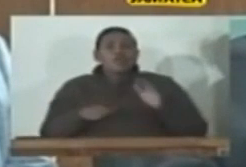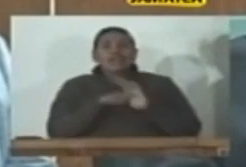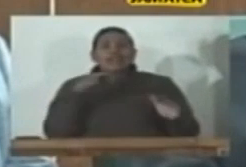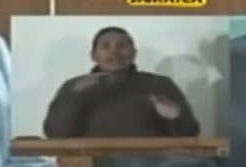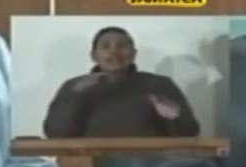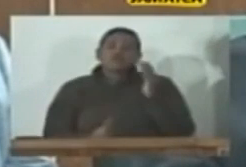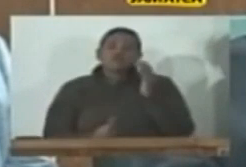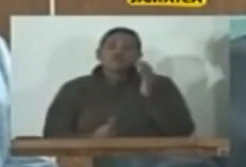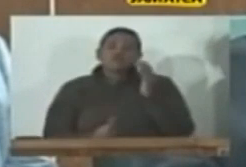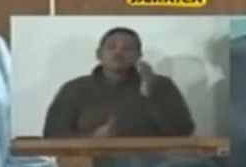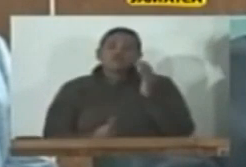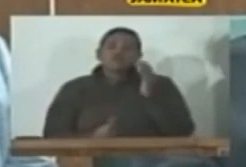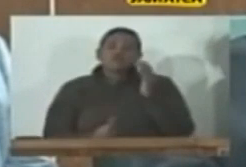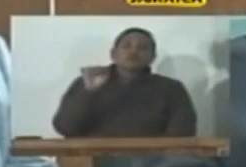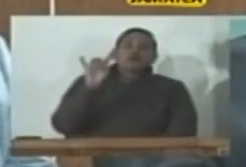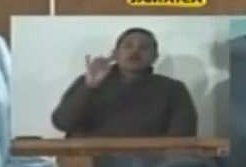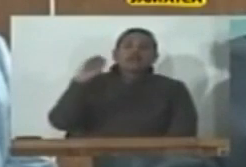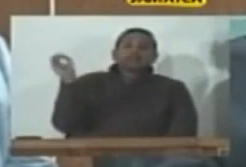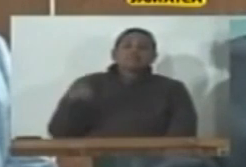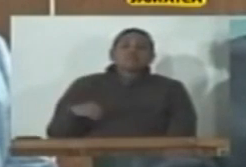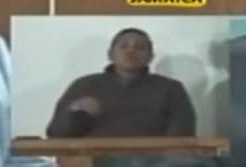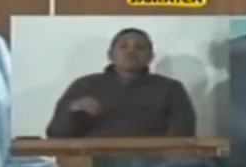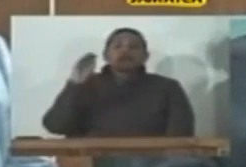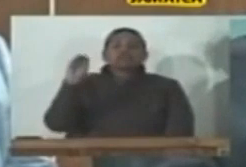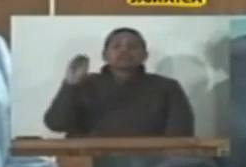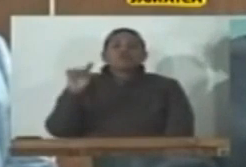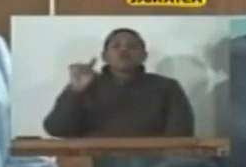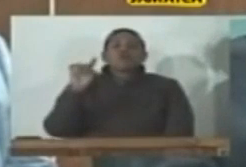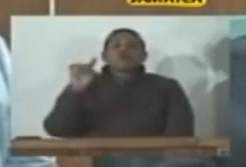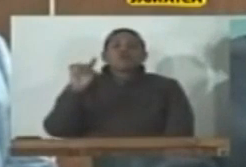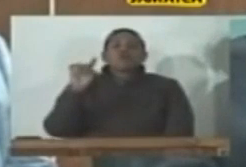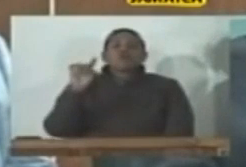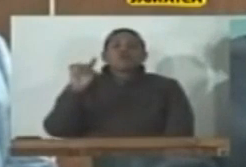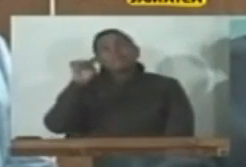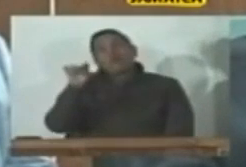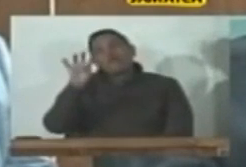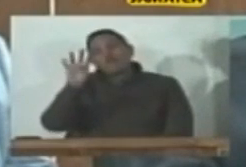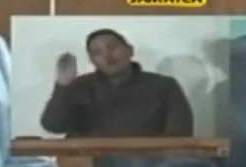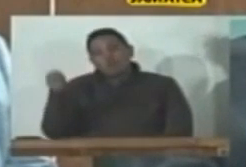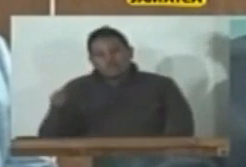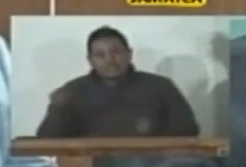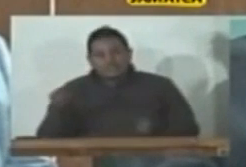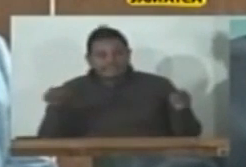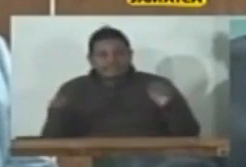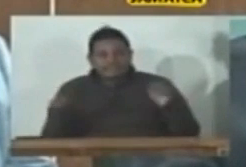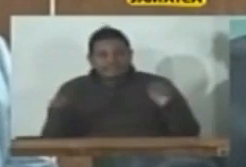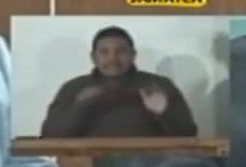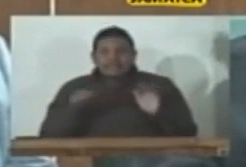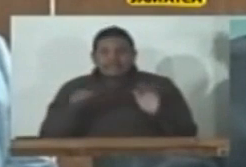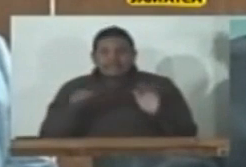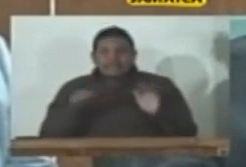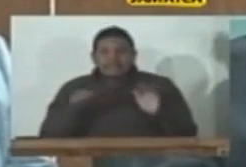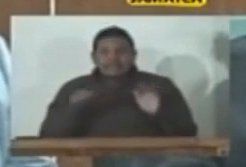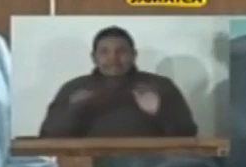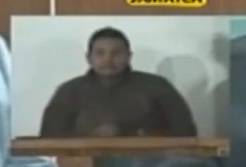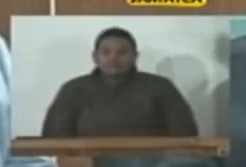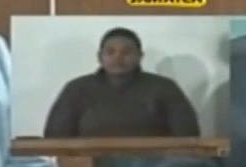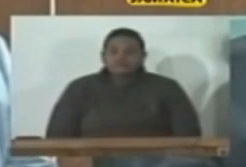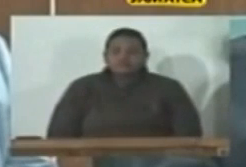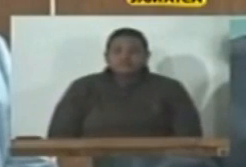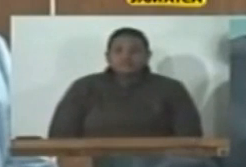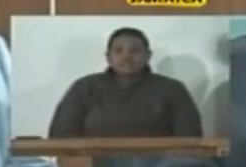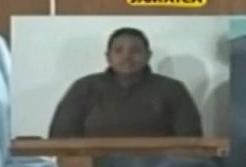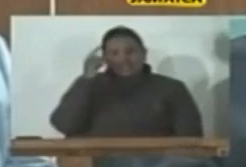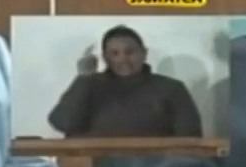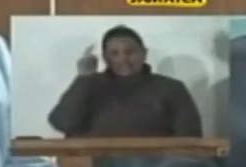0.4% respectively. So I think you need to check that, Minister, and clarify why that is so, because it's